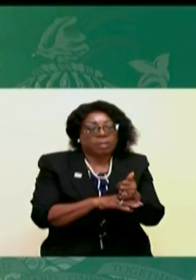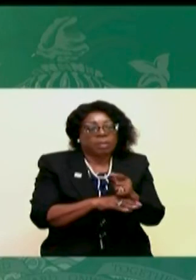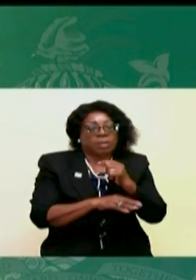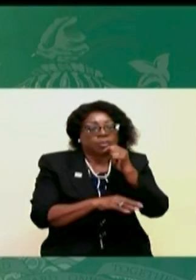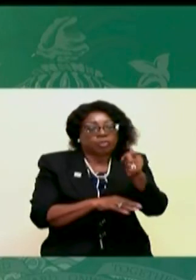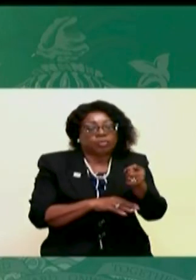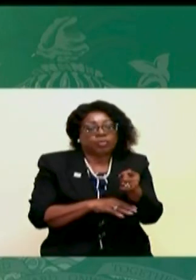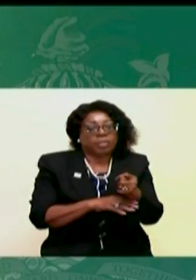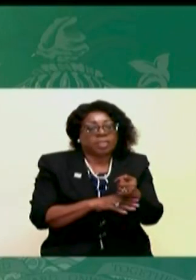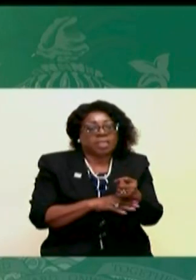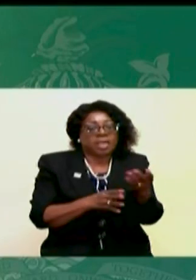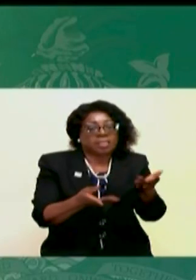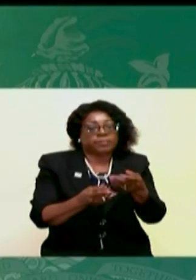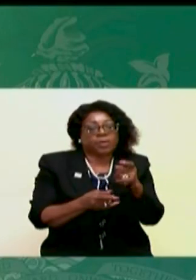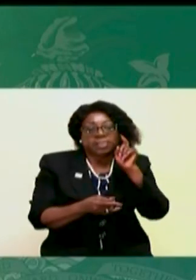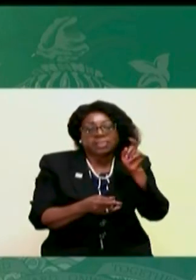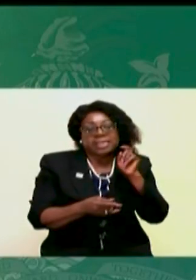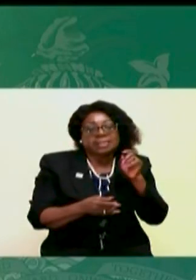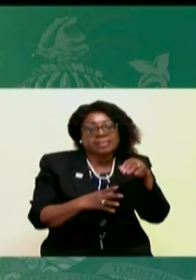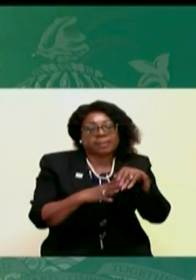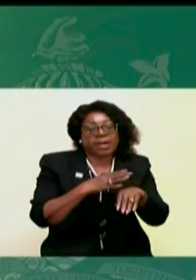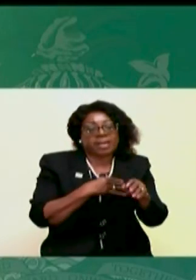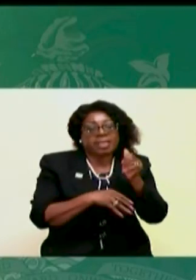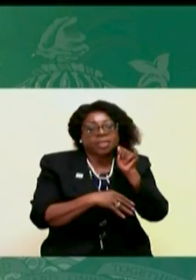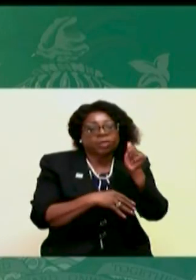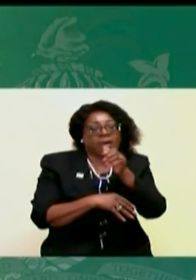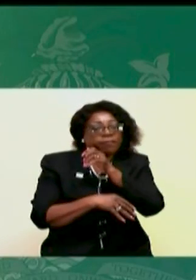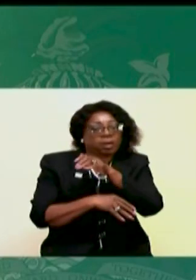brought sexy back into agriculture.